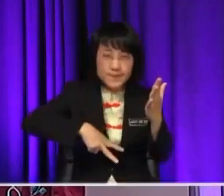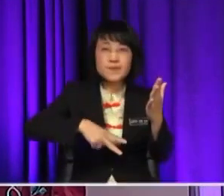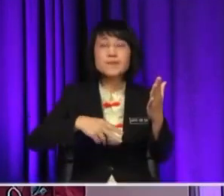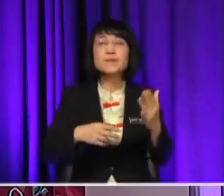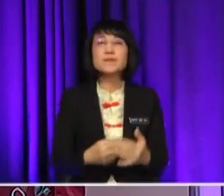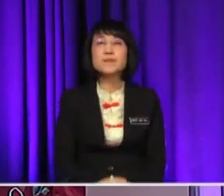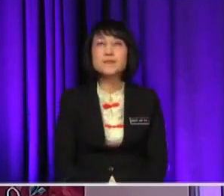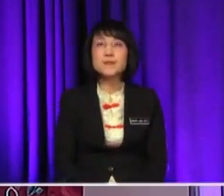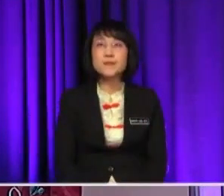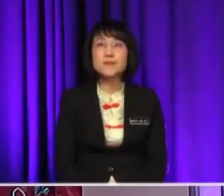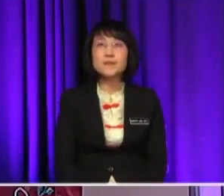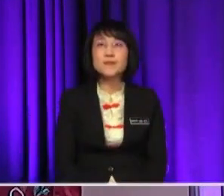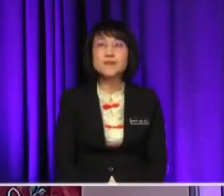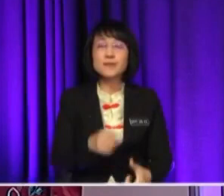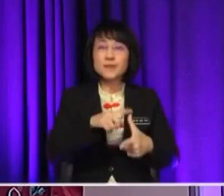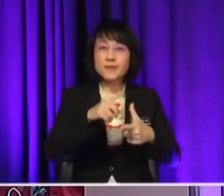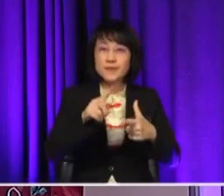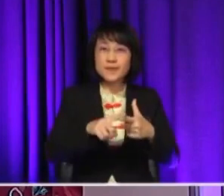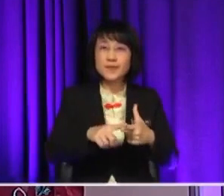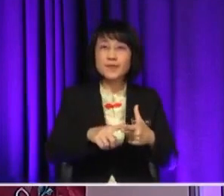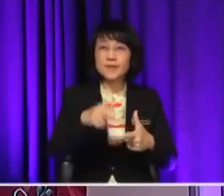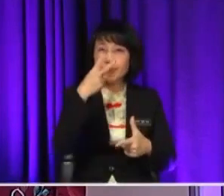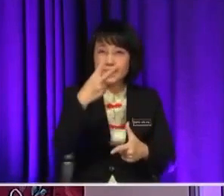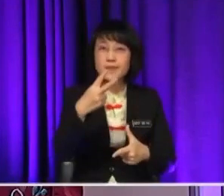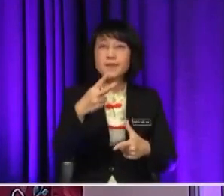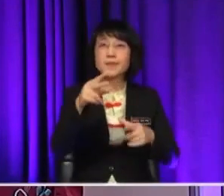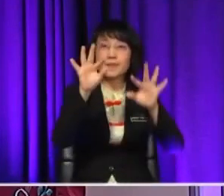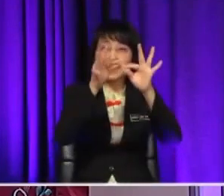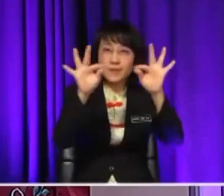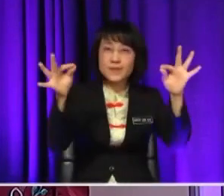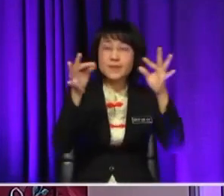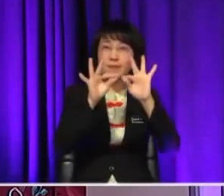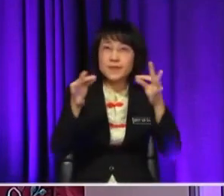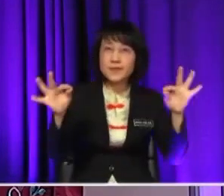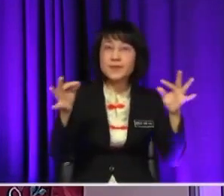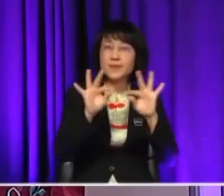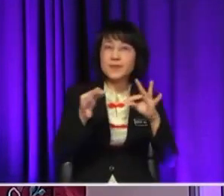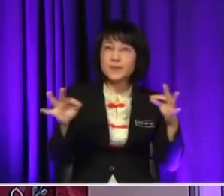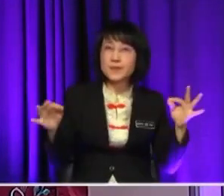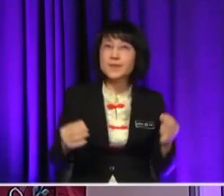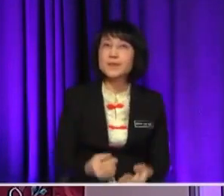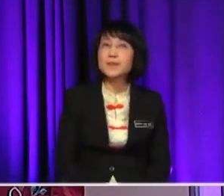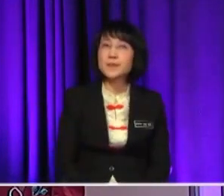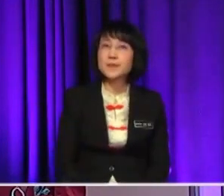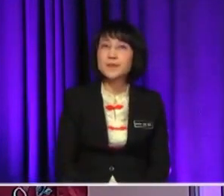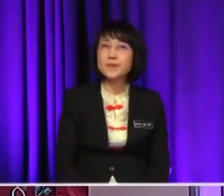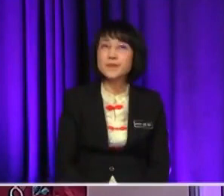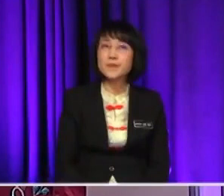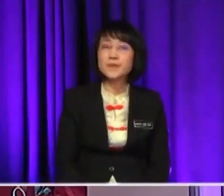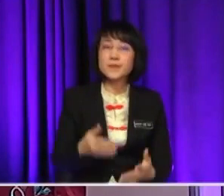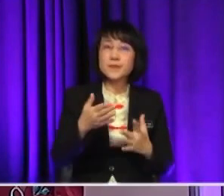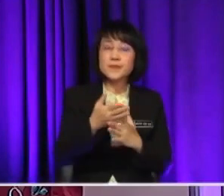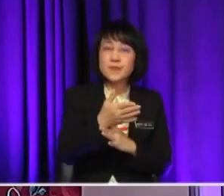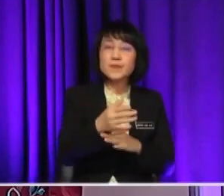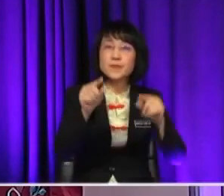have to look at it by stanza if you can. That's just to get an idea of it. Yeah. And then, of course, you go through line